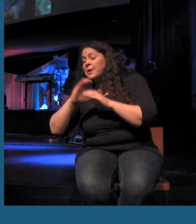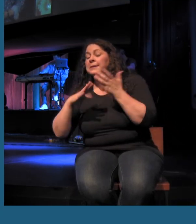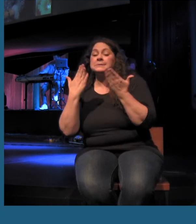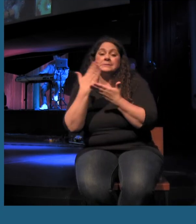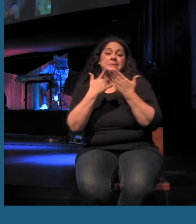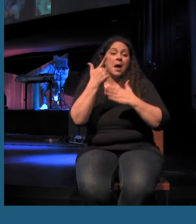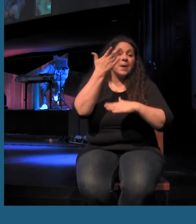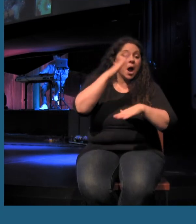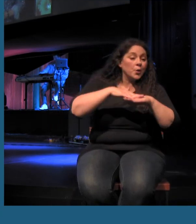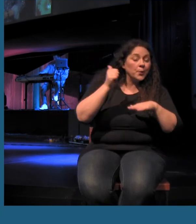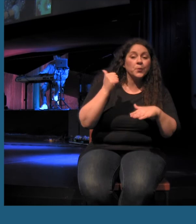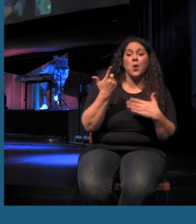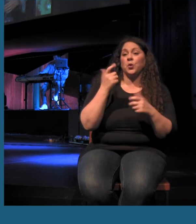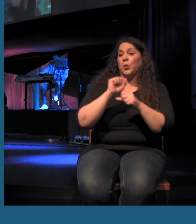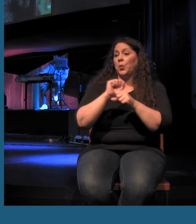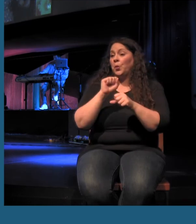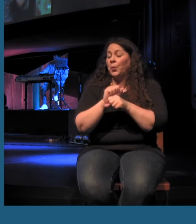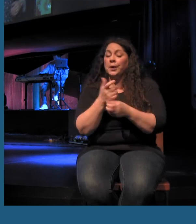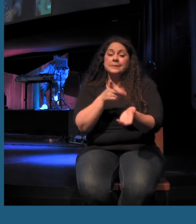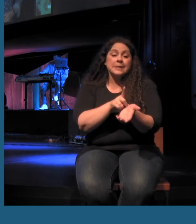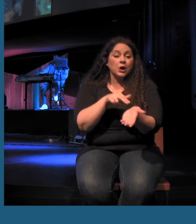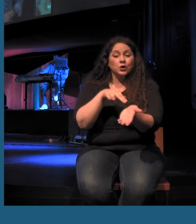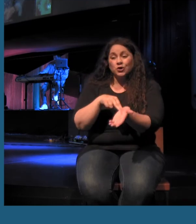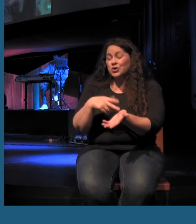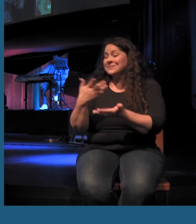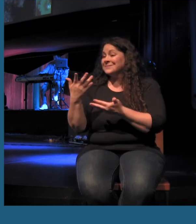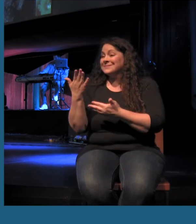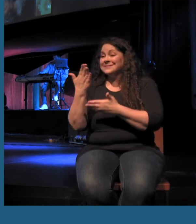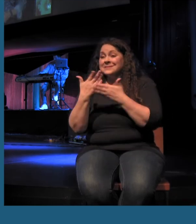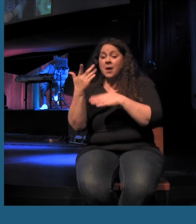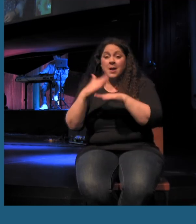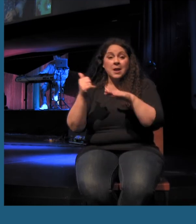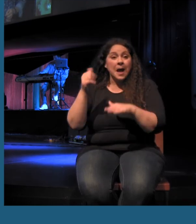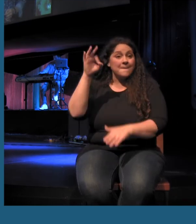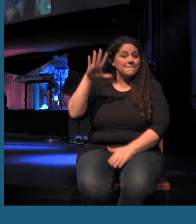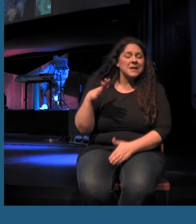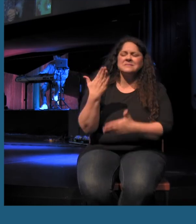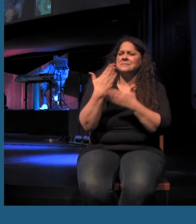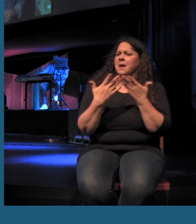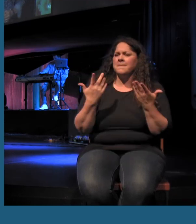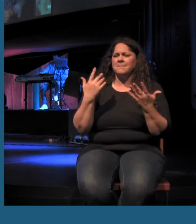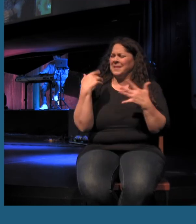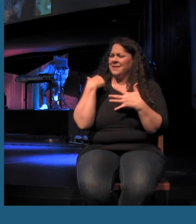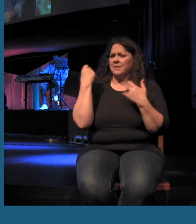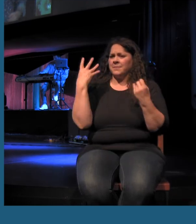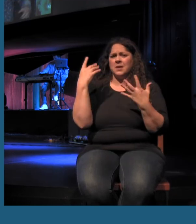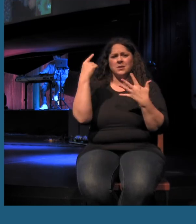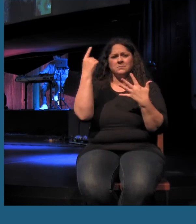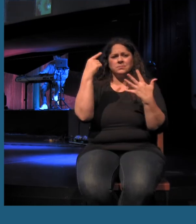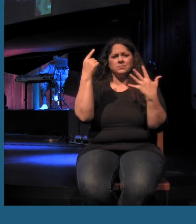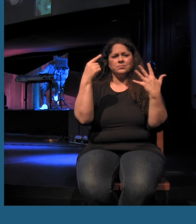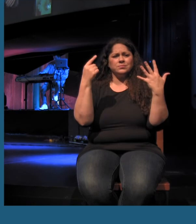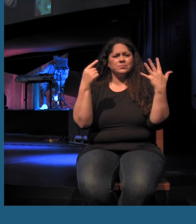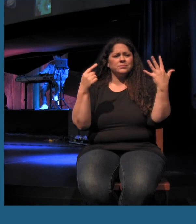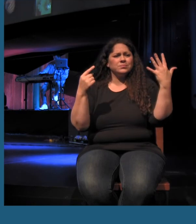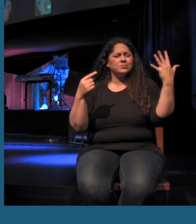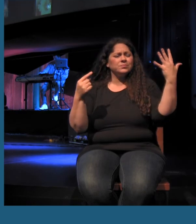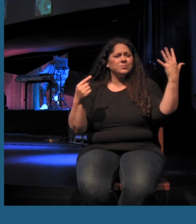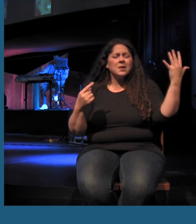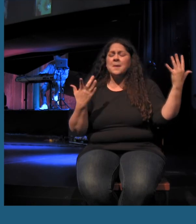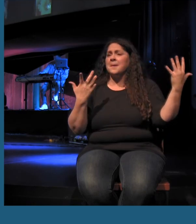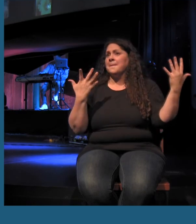be in the medical field, to be doctors and nurses. Some of you are called to be pastors. Work in a church, be